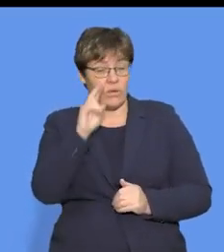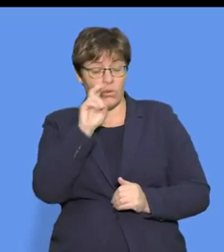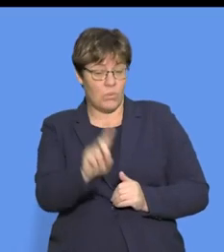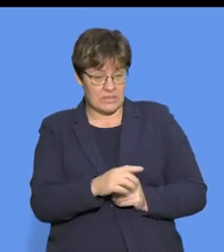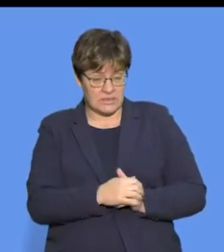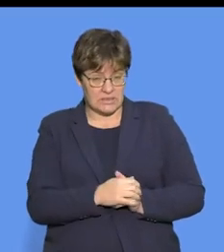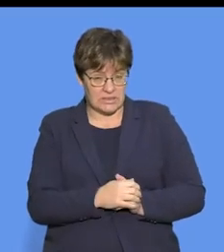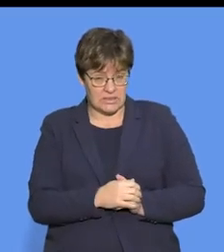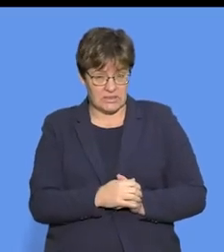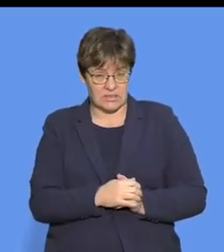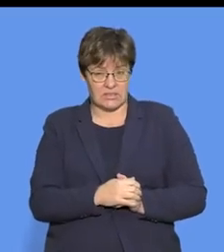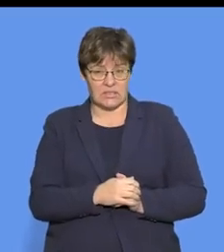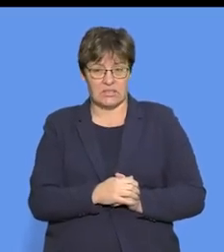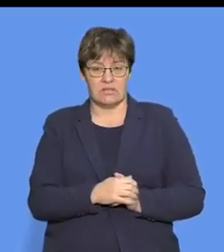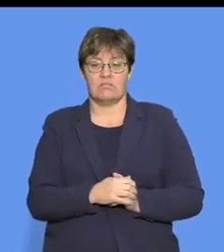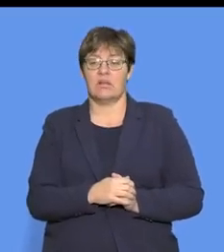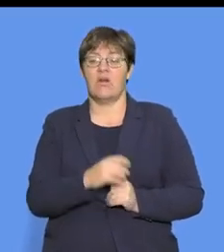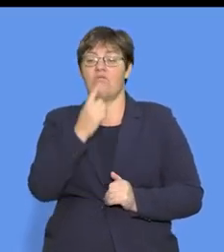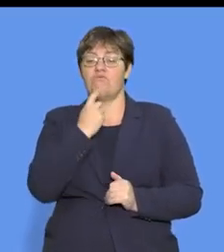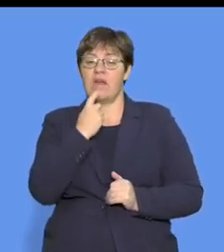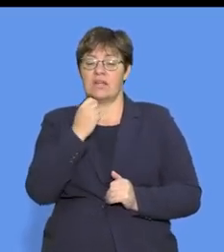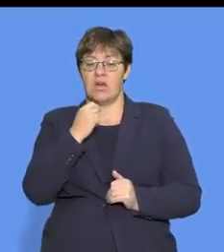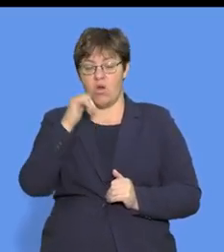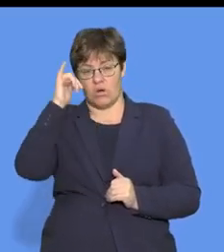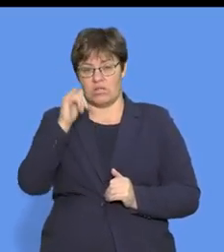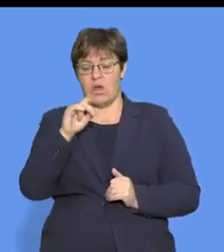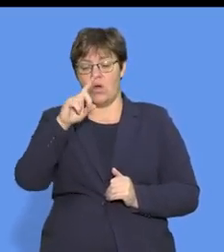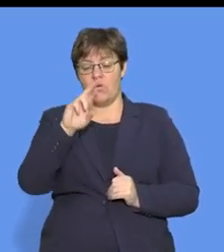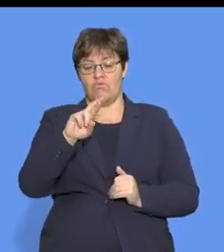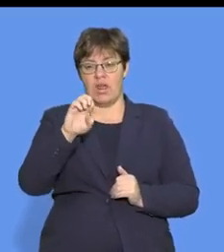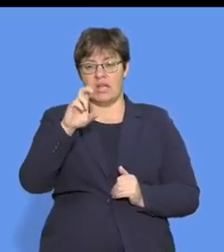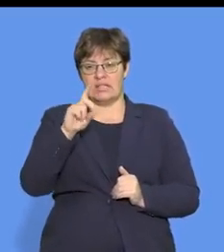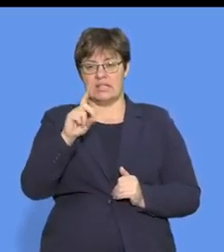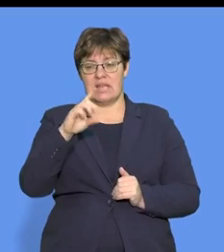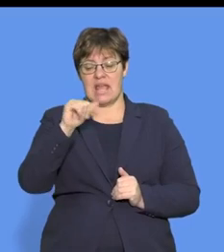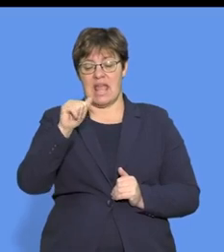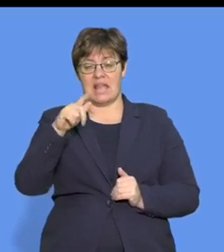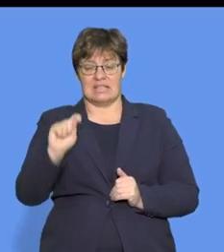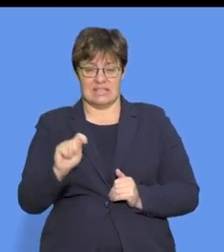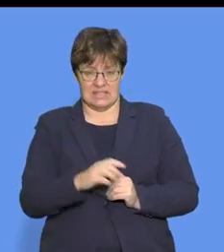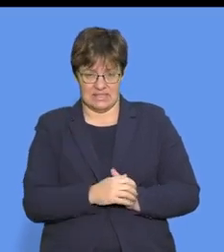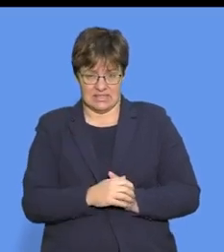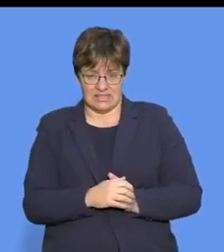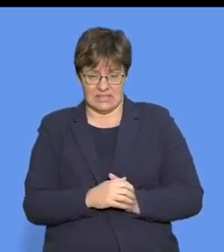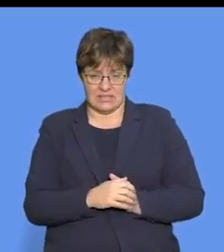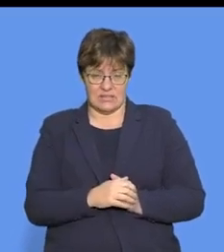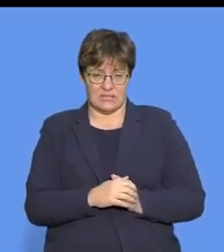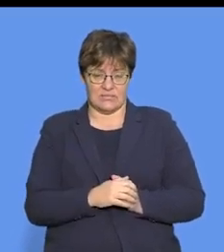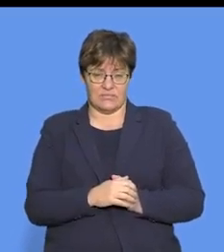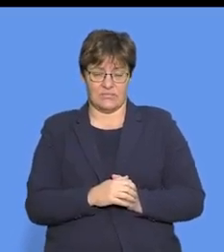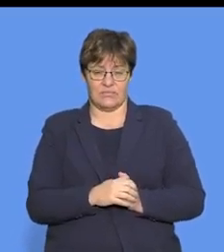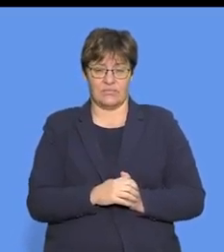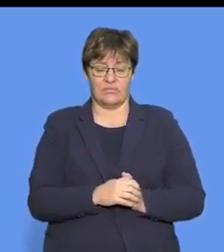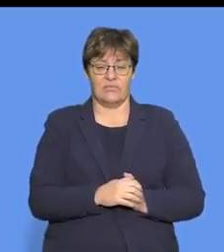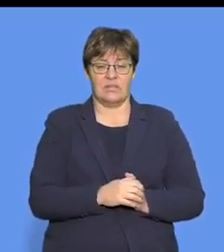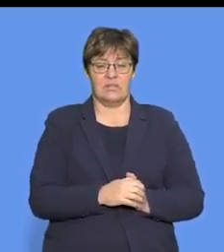And what do we look for? We look for a red reduction cat. And so it's very